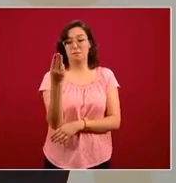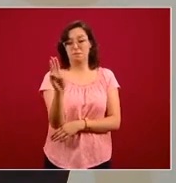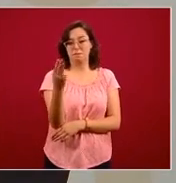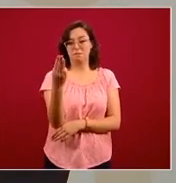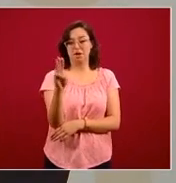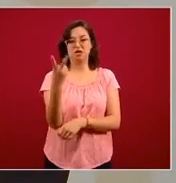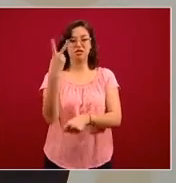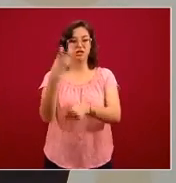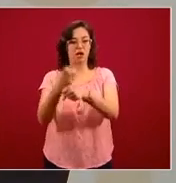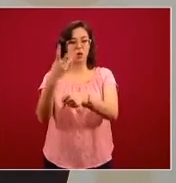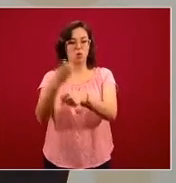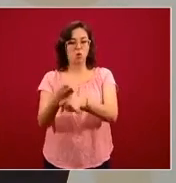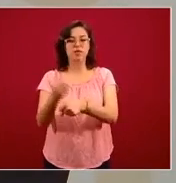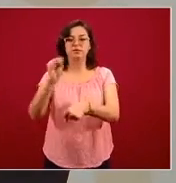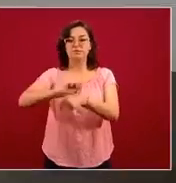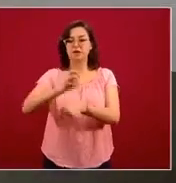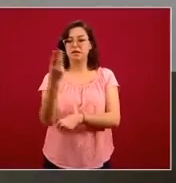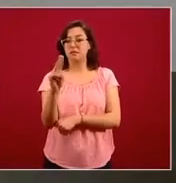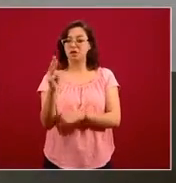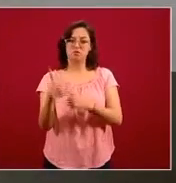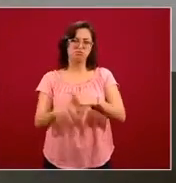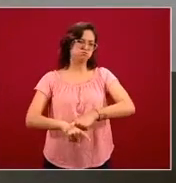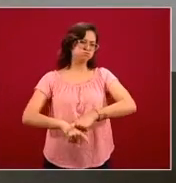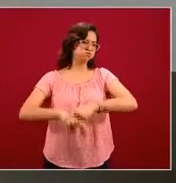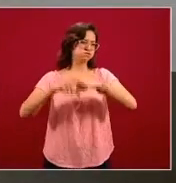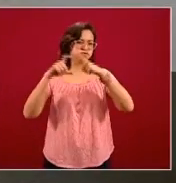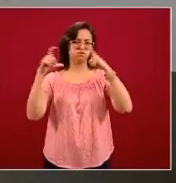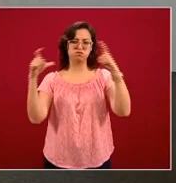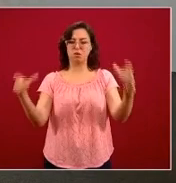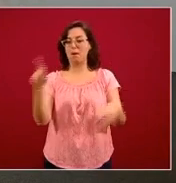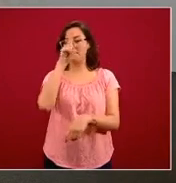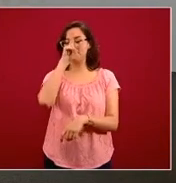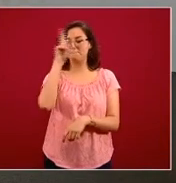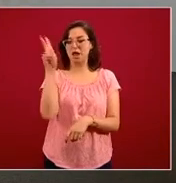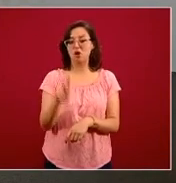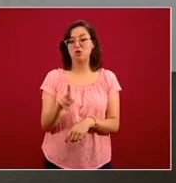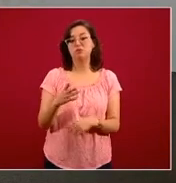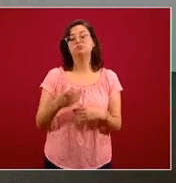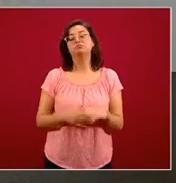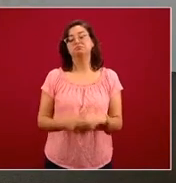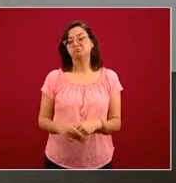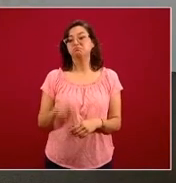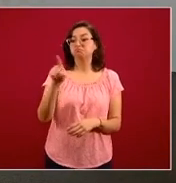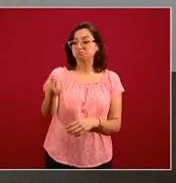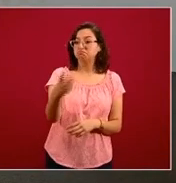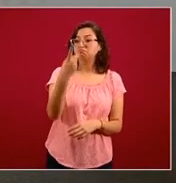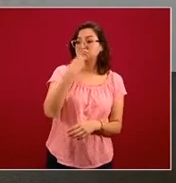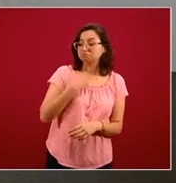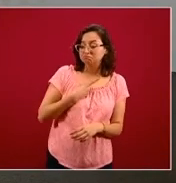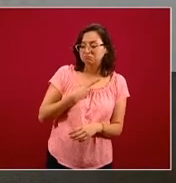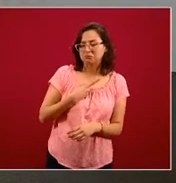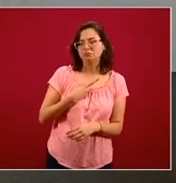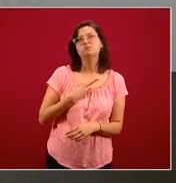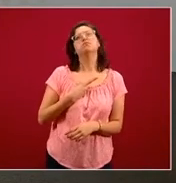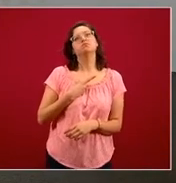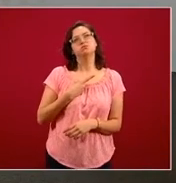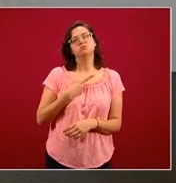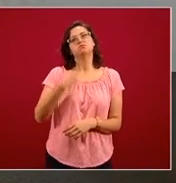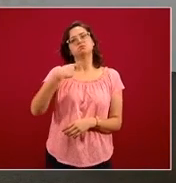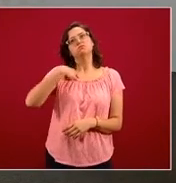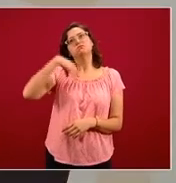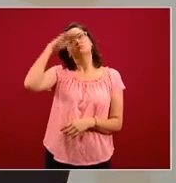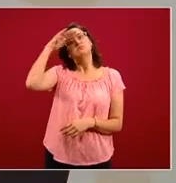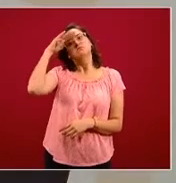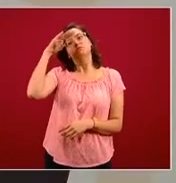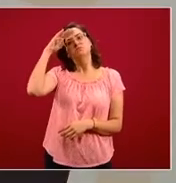and it's May. The second week of May is when it's all coming. Now, and that comment really means a lot to me because it helps